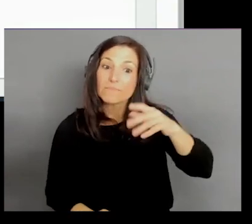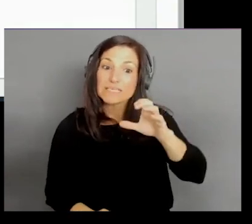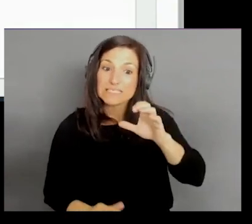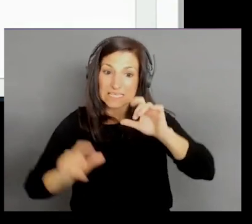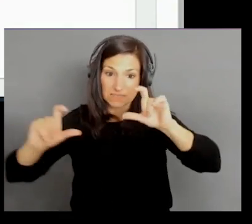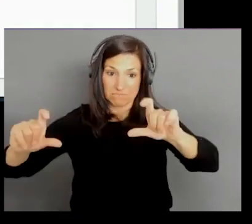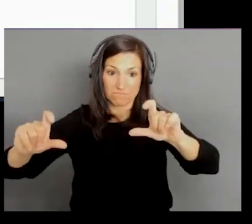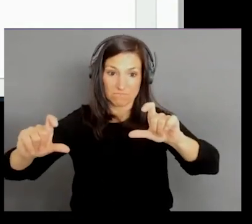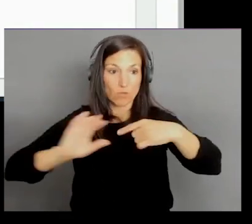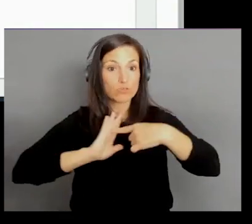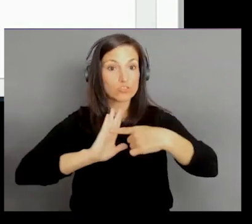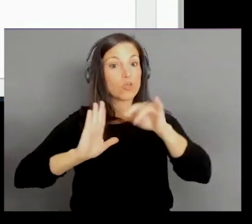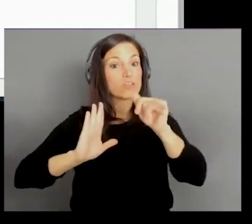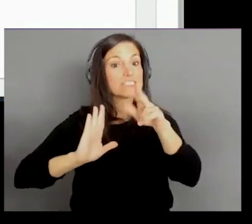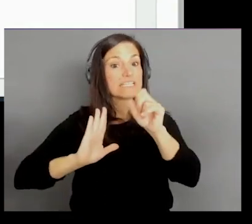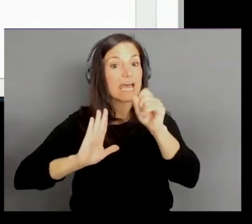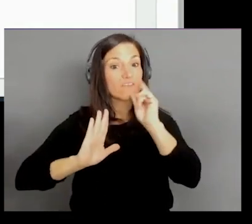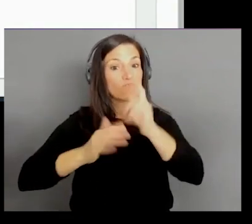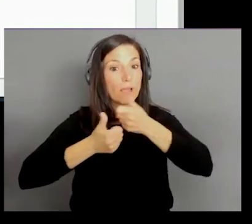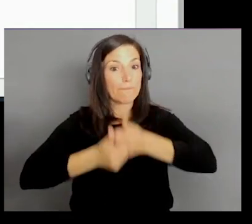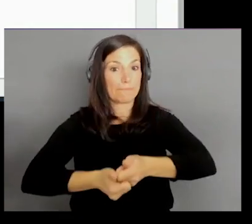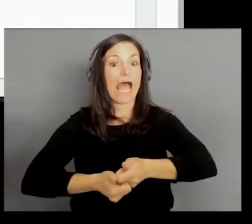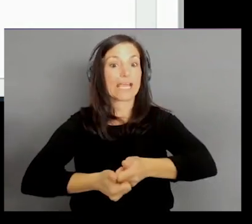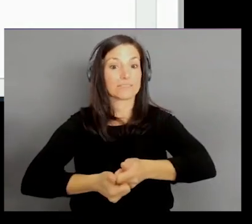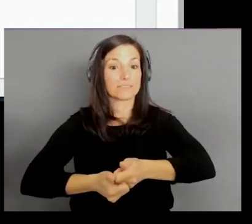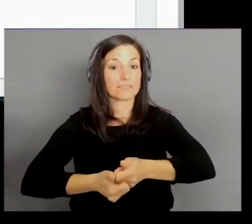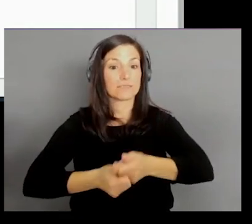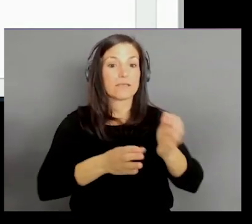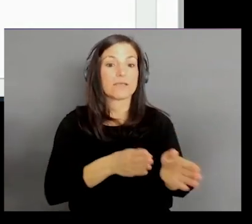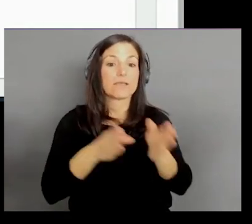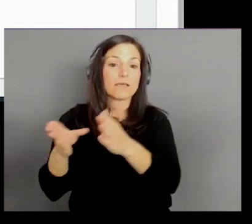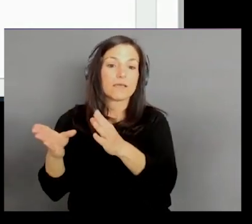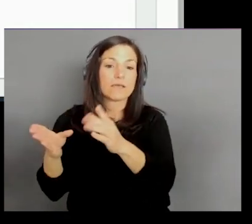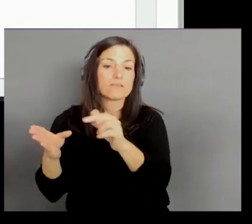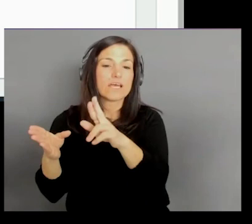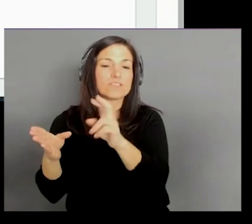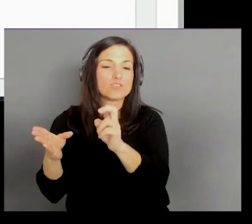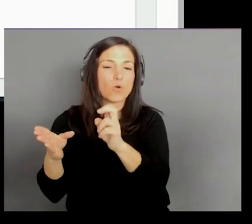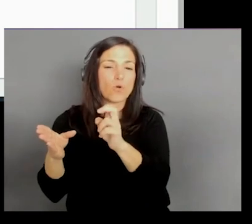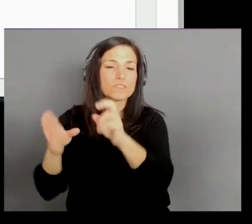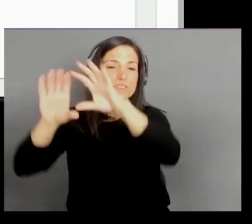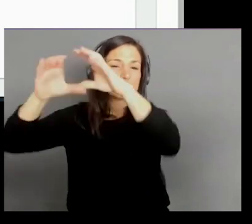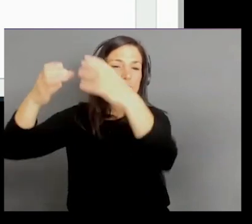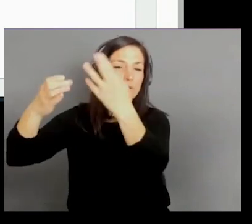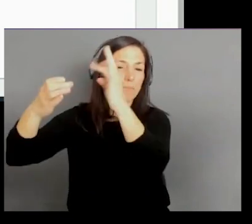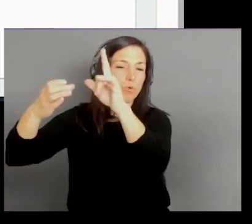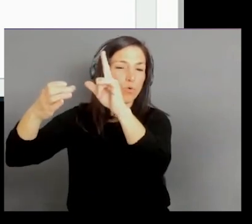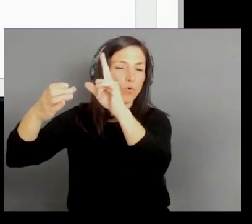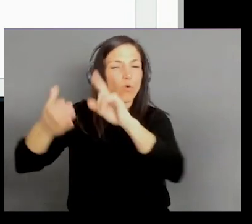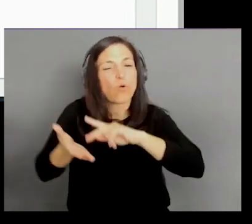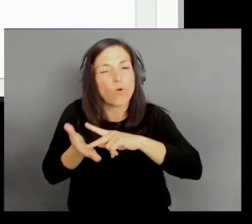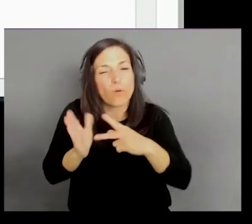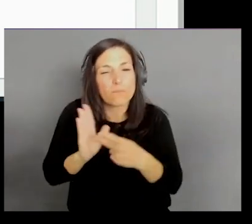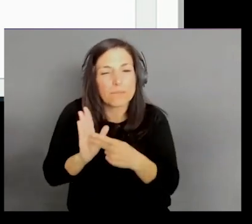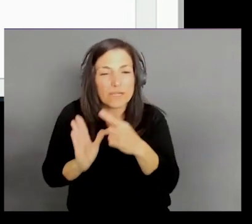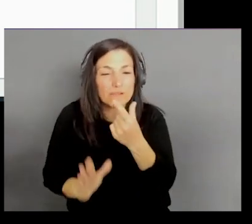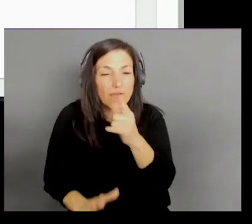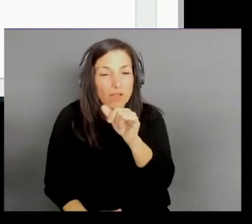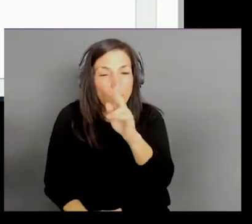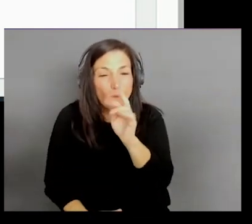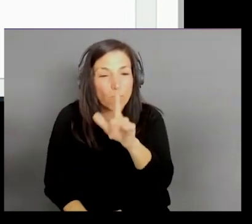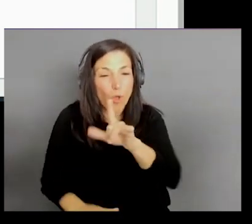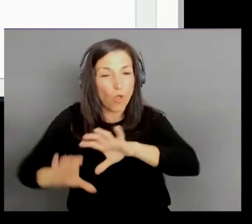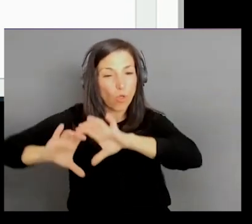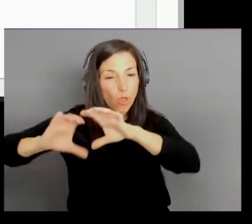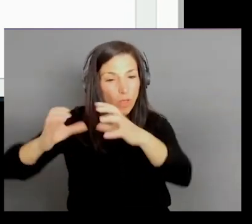I can also see information about my source pool as well, which was that global pool. And I can see more